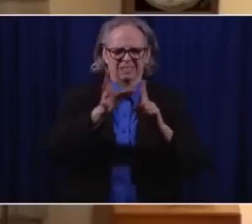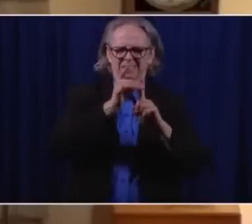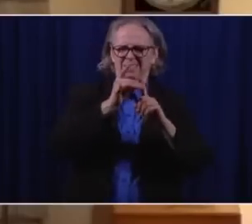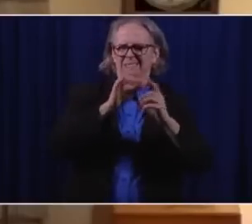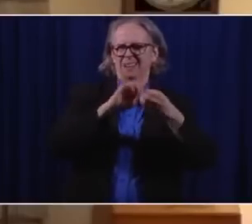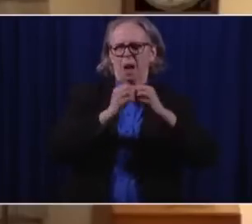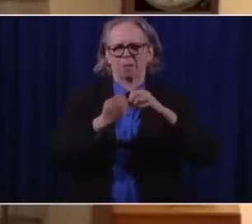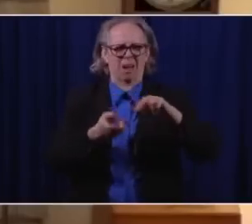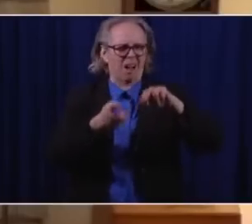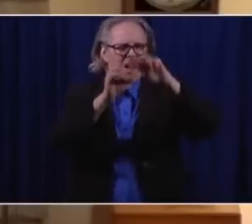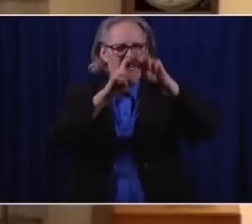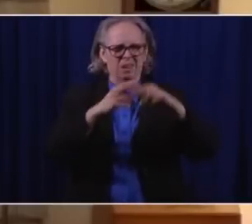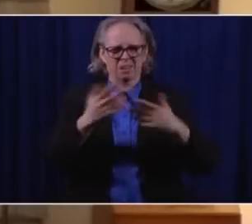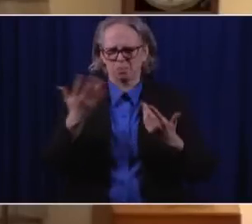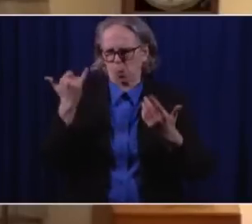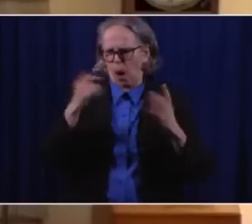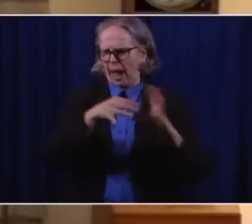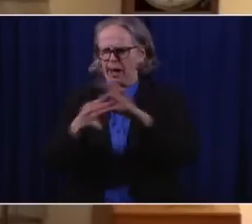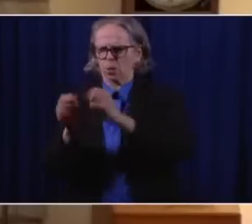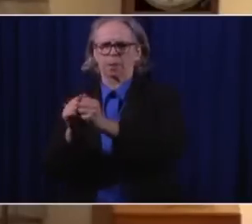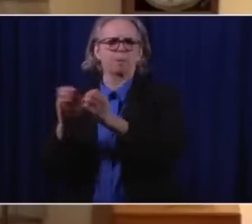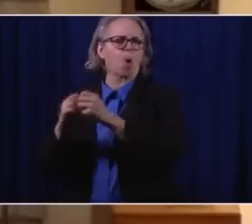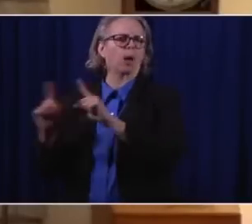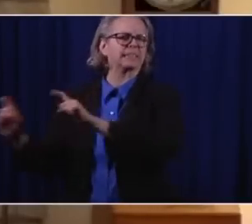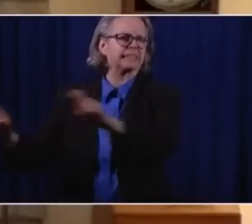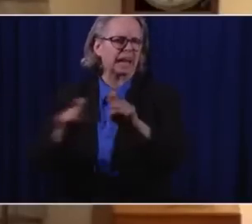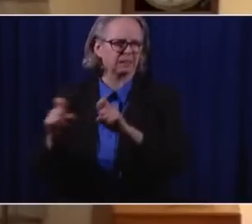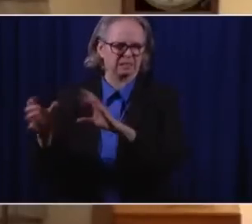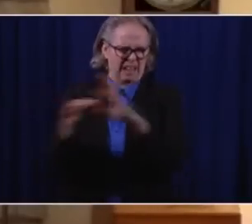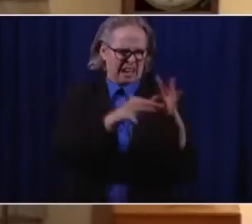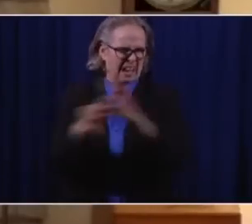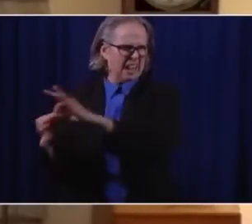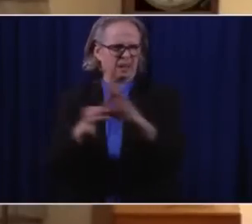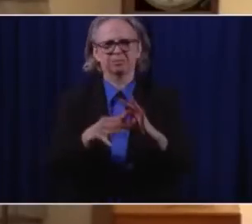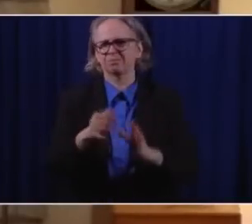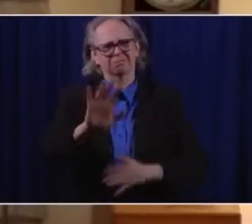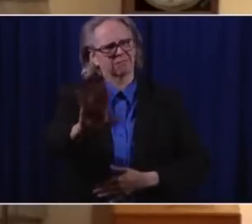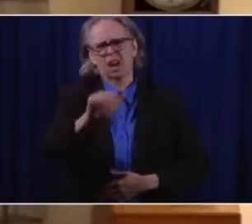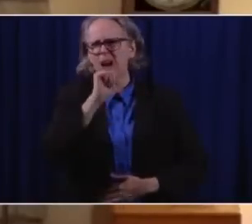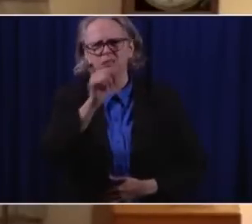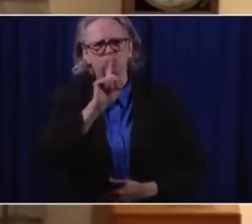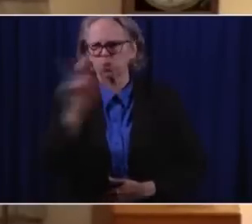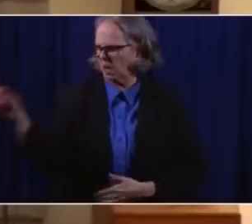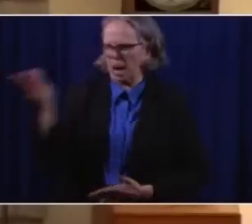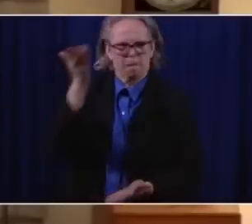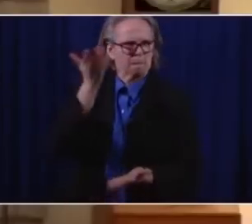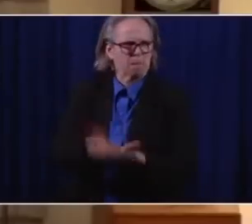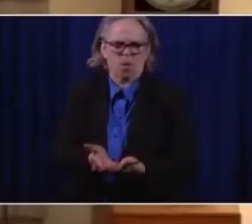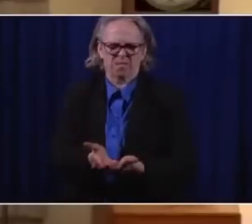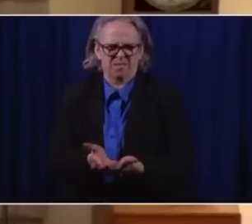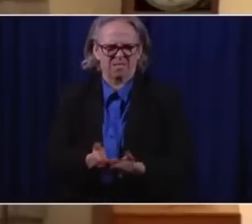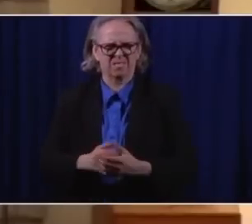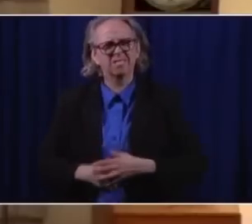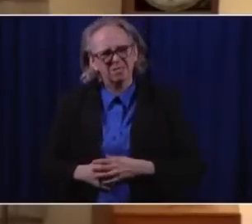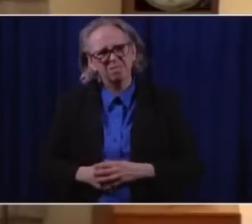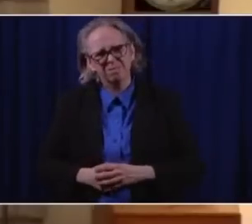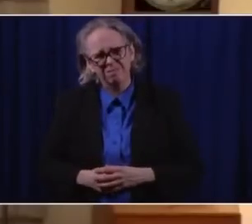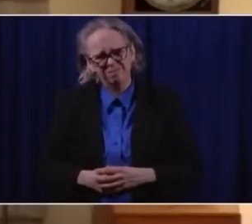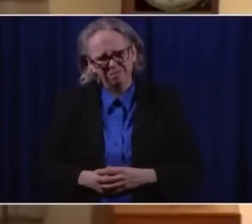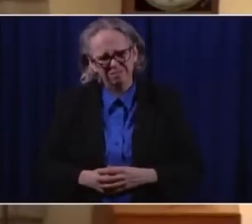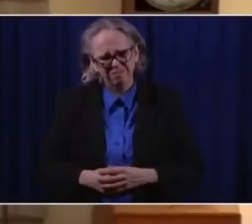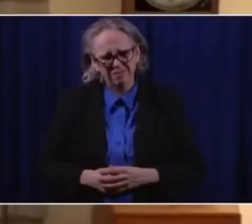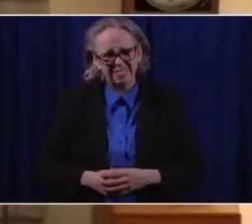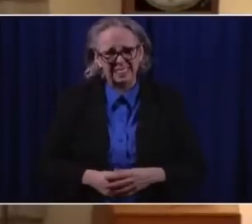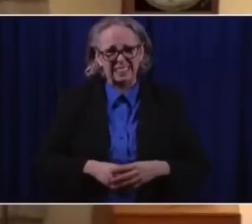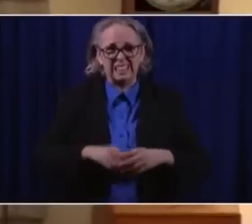more cases. This is how much the increase in cases has been. This is how much the increase in testing.